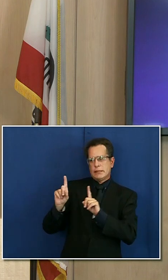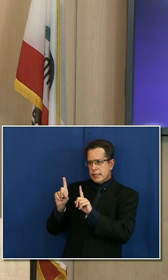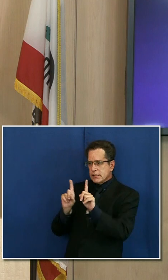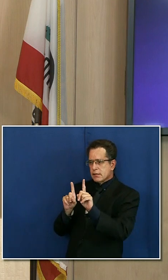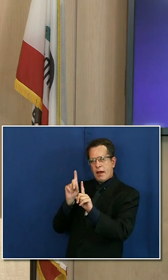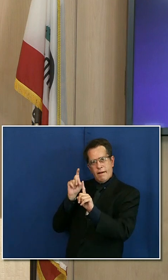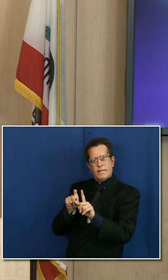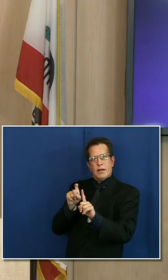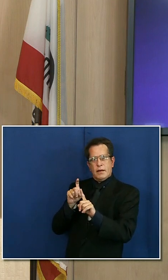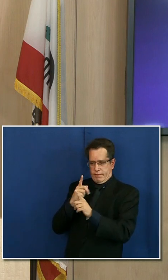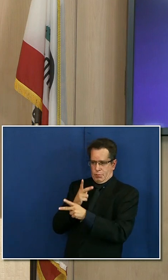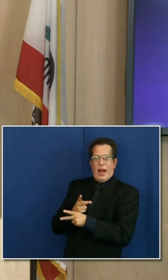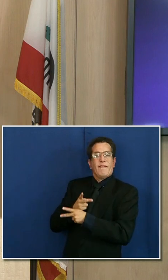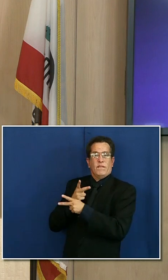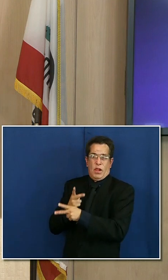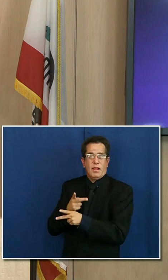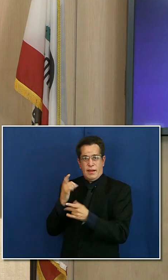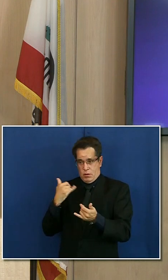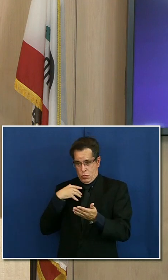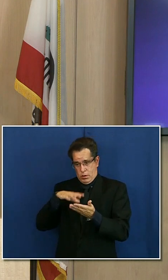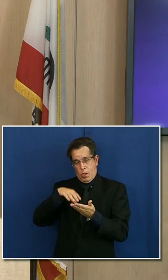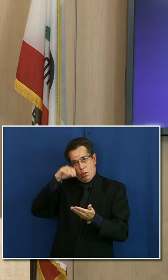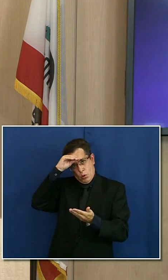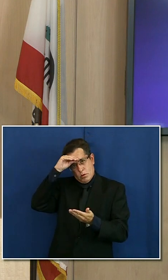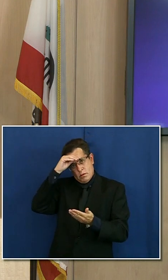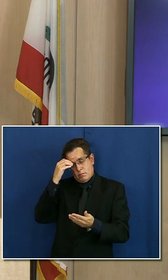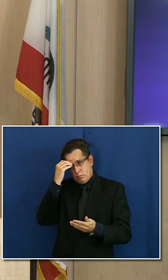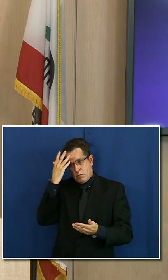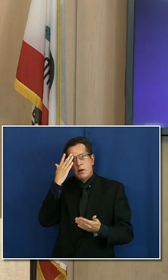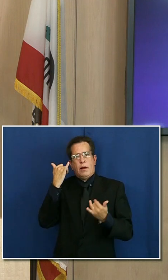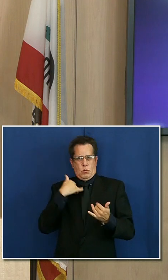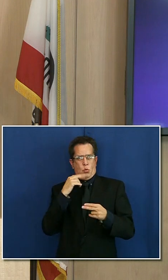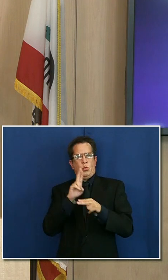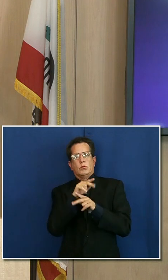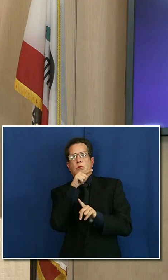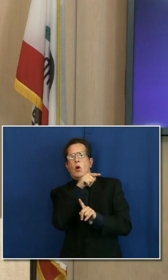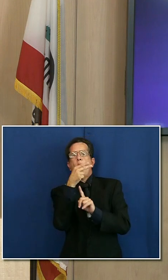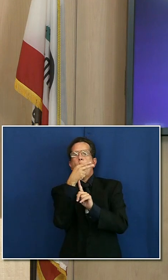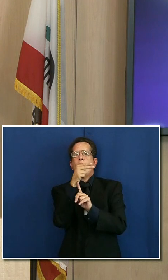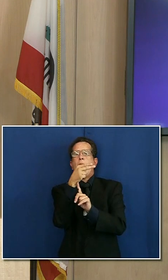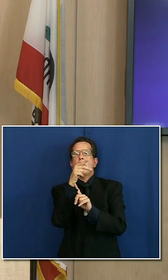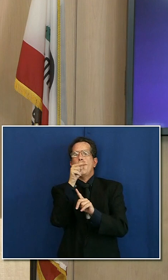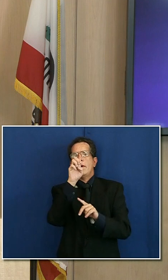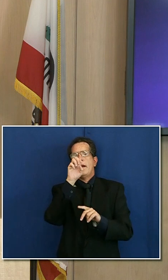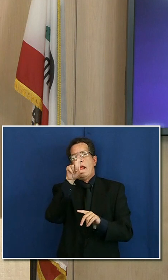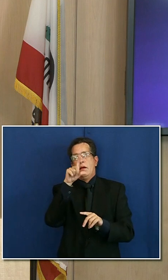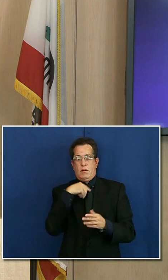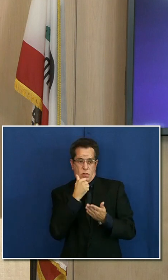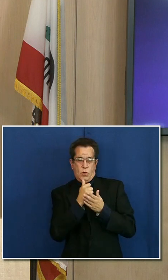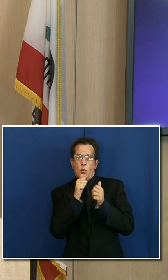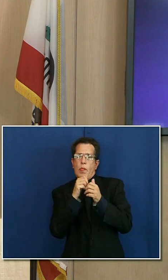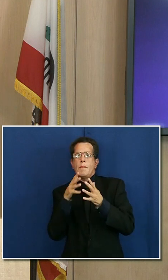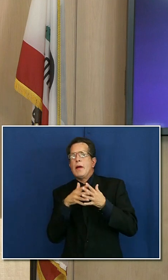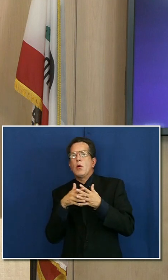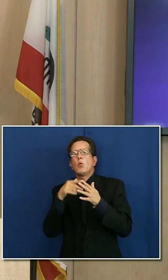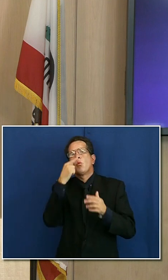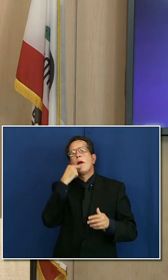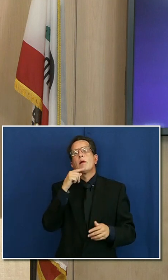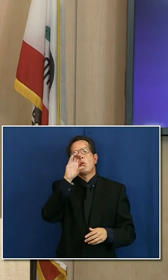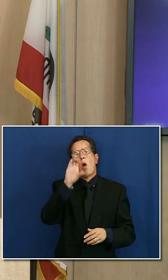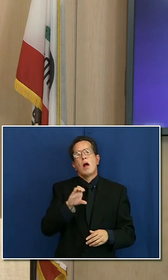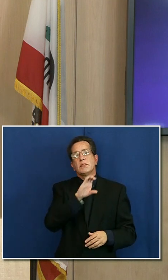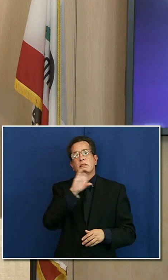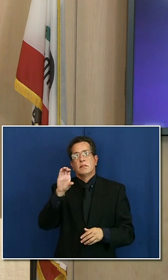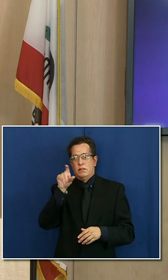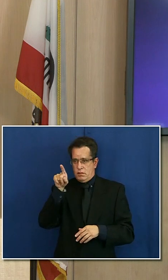lessons learned from the pandemic and we have used hotels to shelter people. Working with the American Red Cross, we've